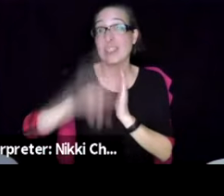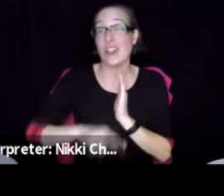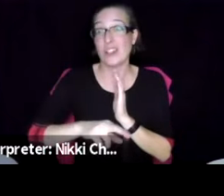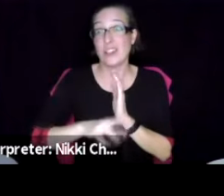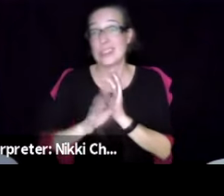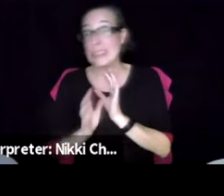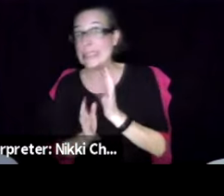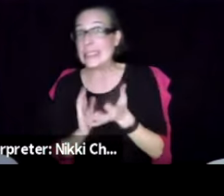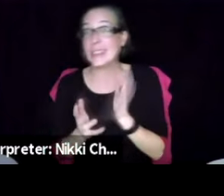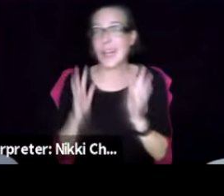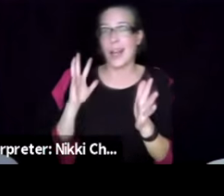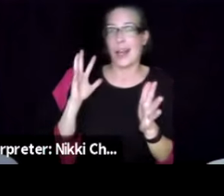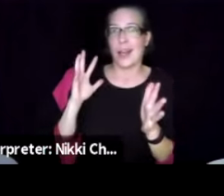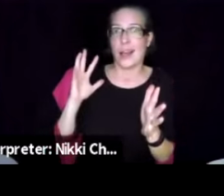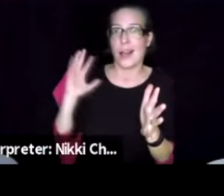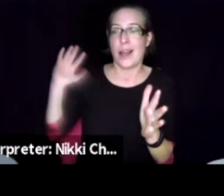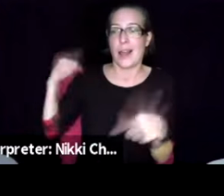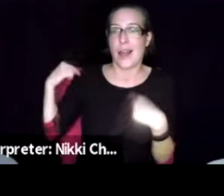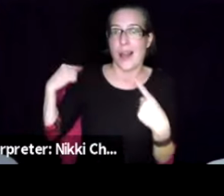had any involvement of,